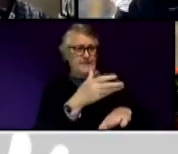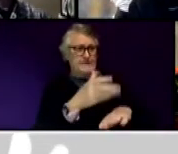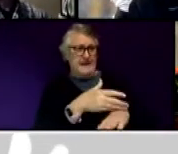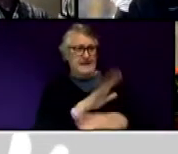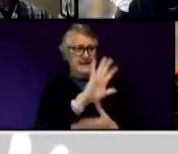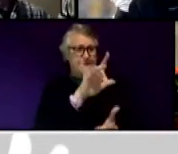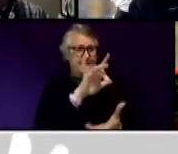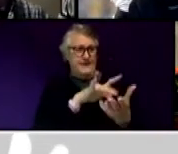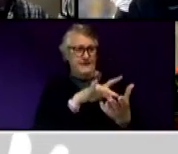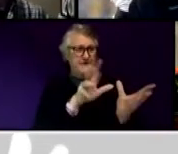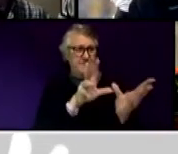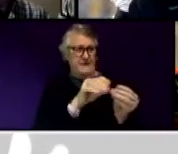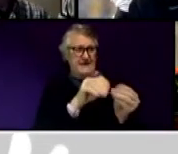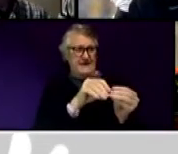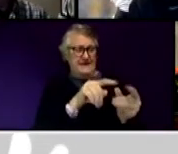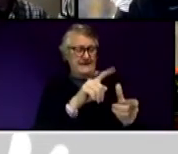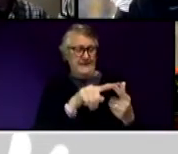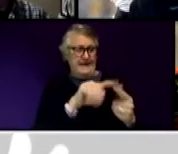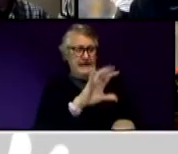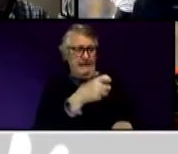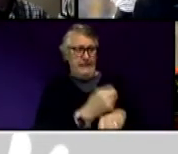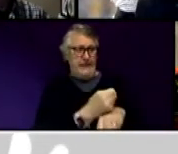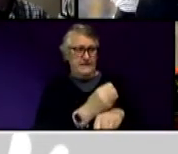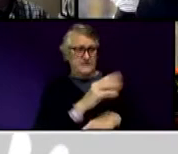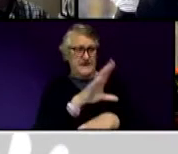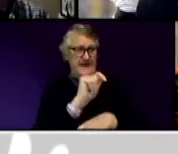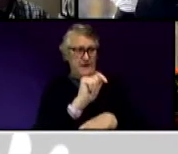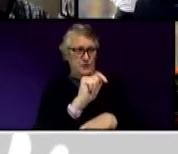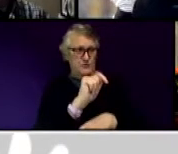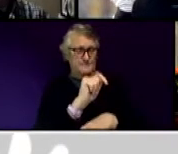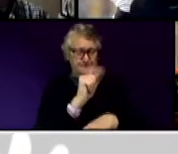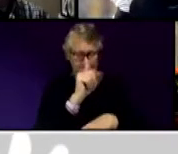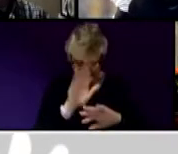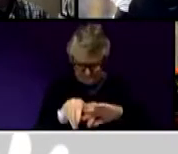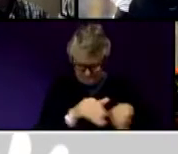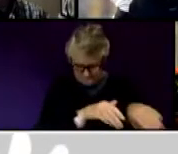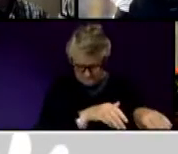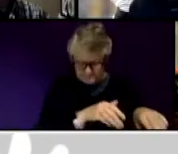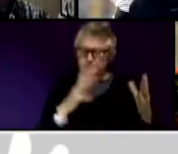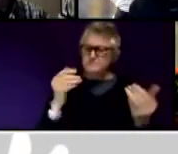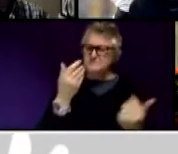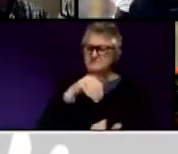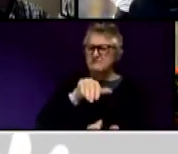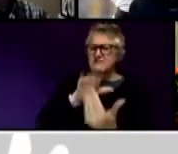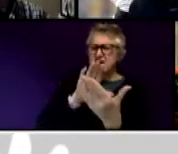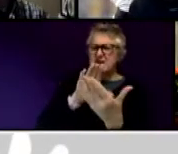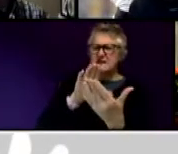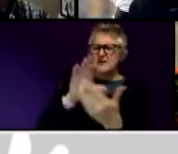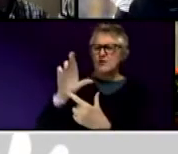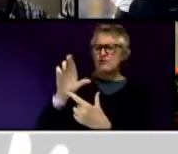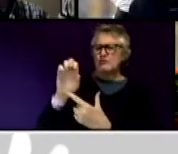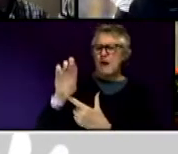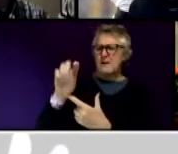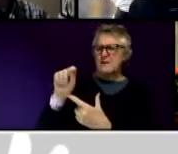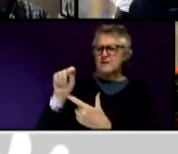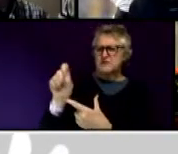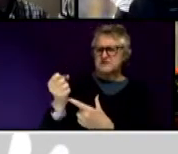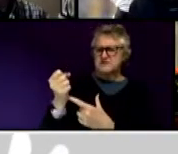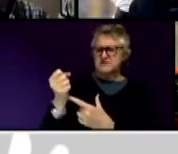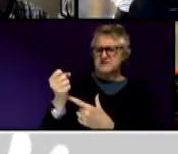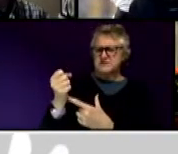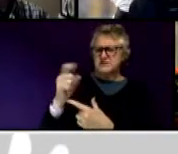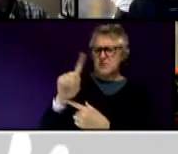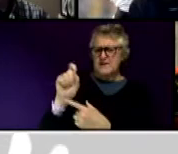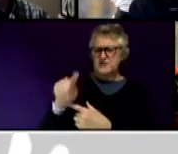out. But I wanted to get to Robert's question because you don't really know me, and I work boots on the